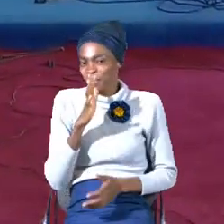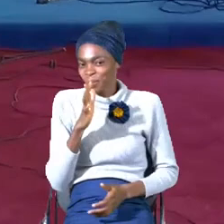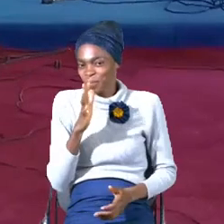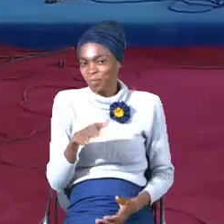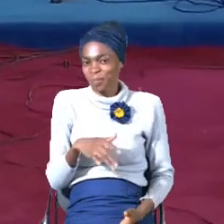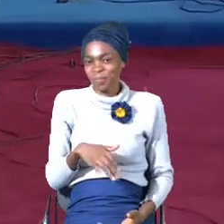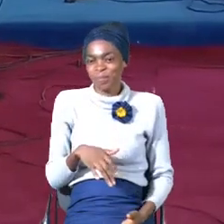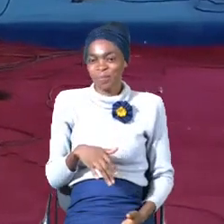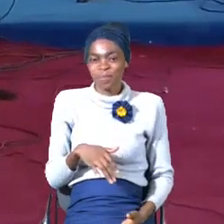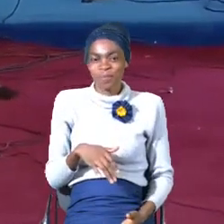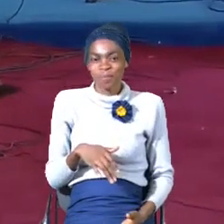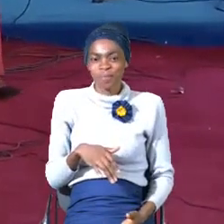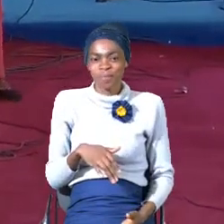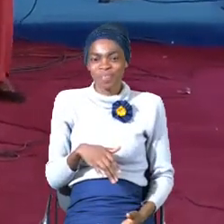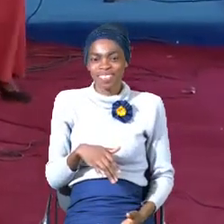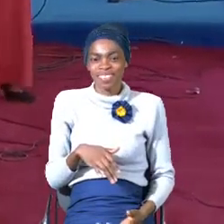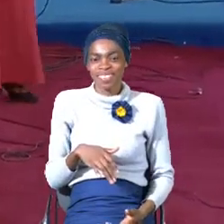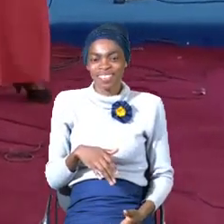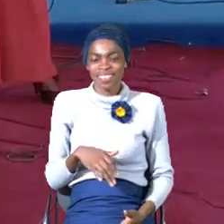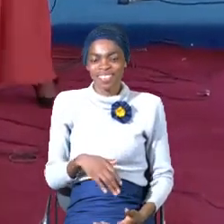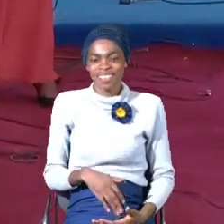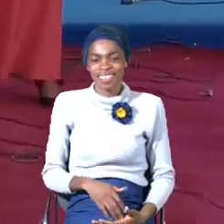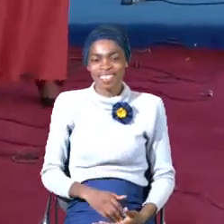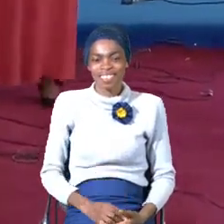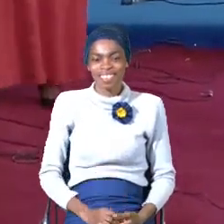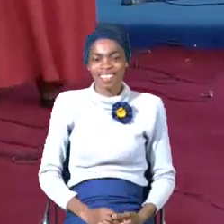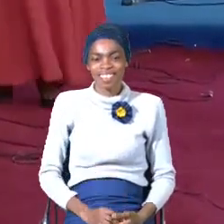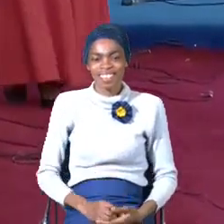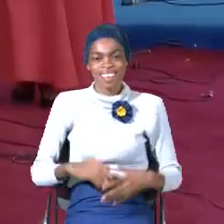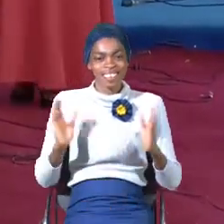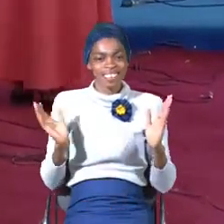Thank you, mommy. God bless you.